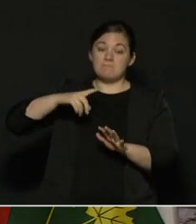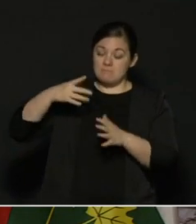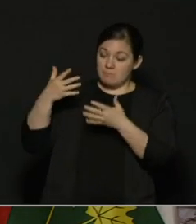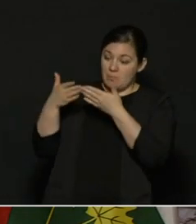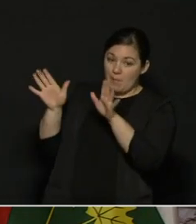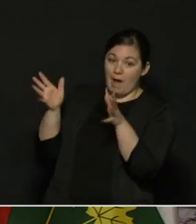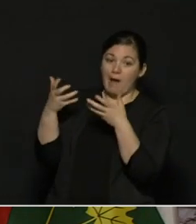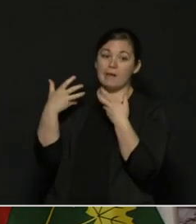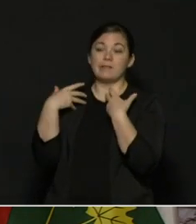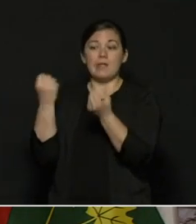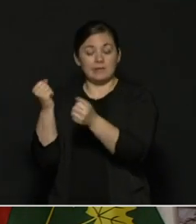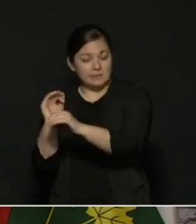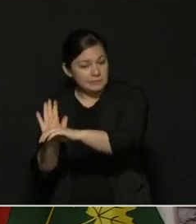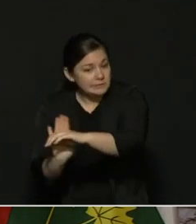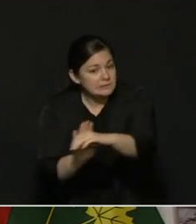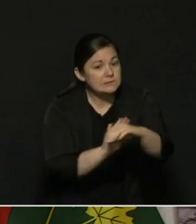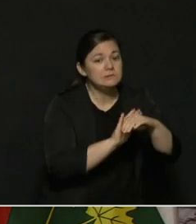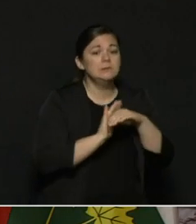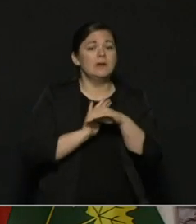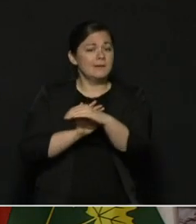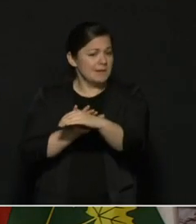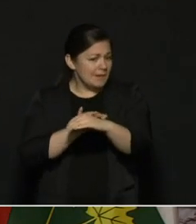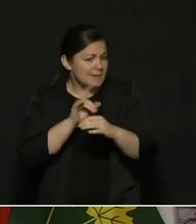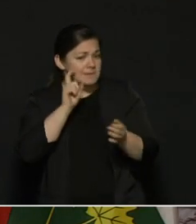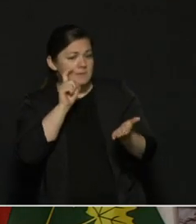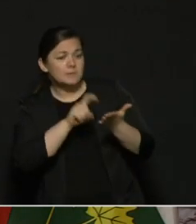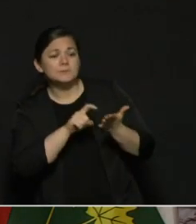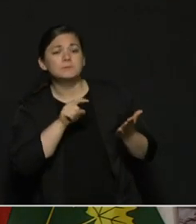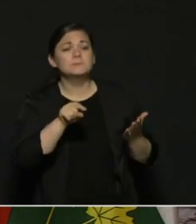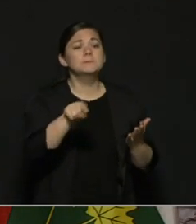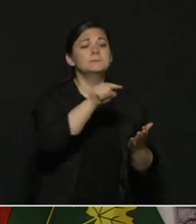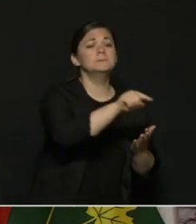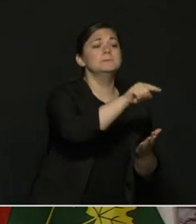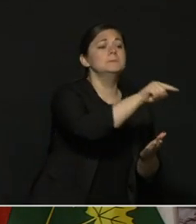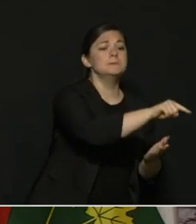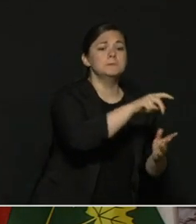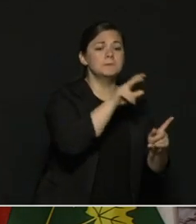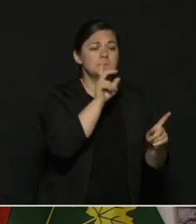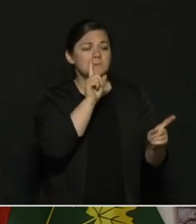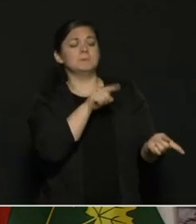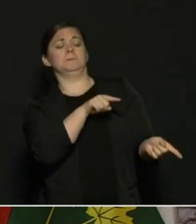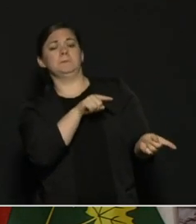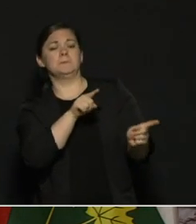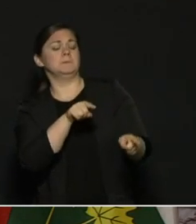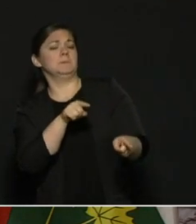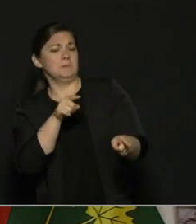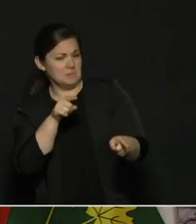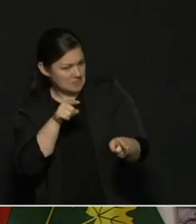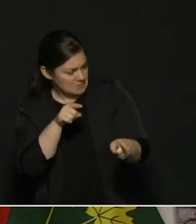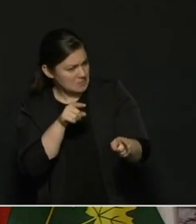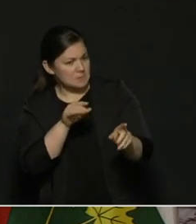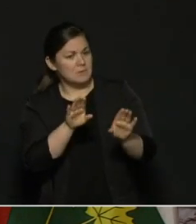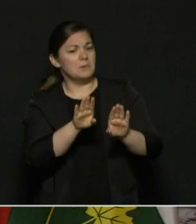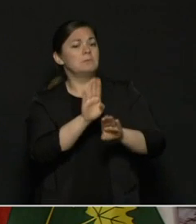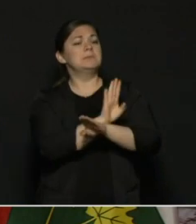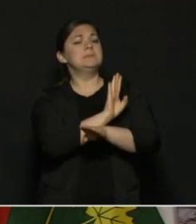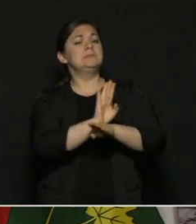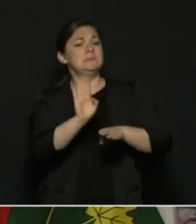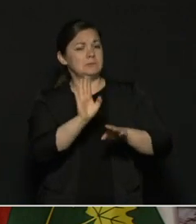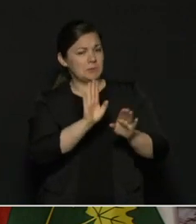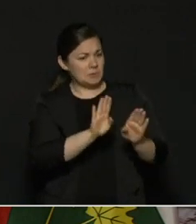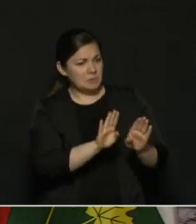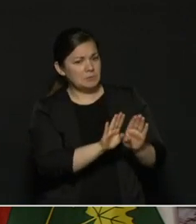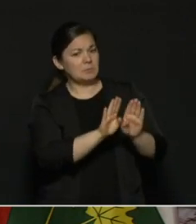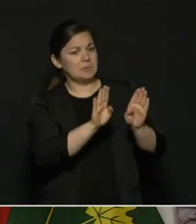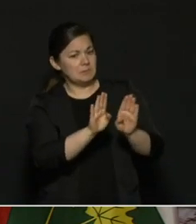have noted a number of areas where they have asked businesses to consider those and put those in place